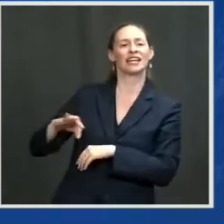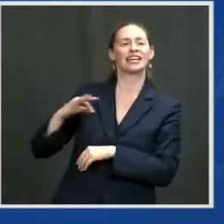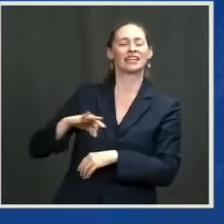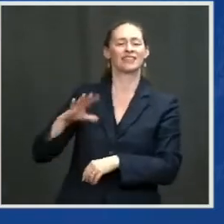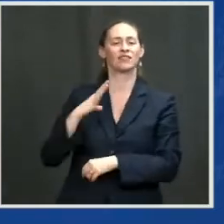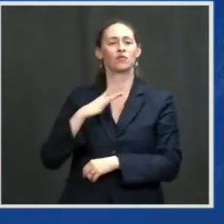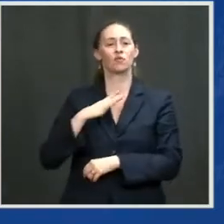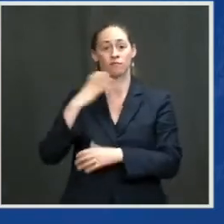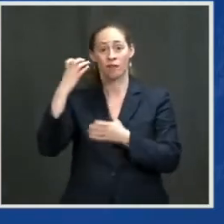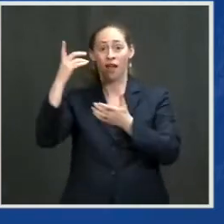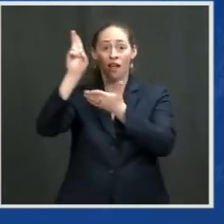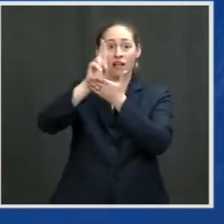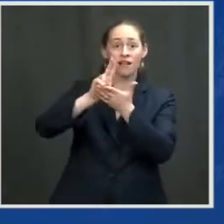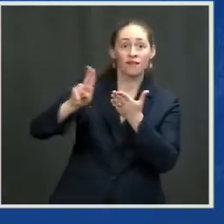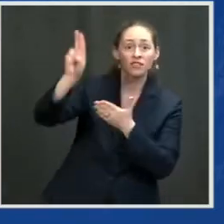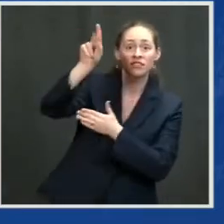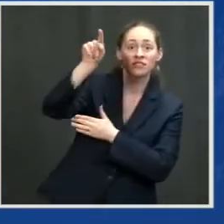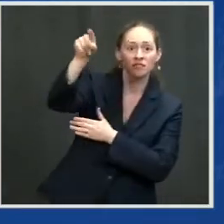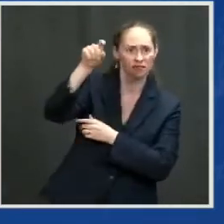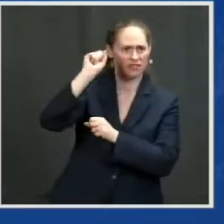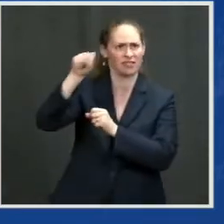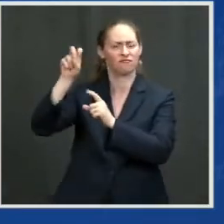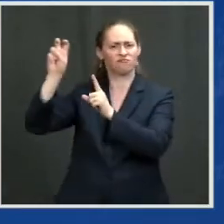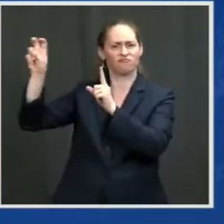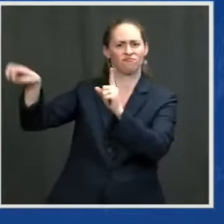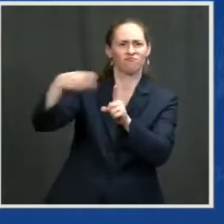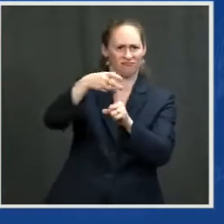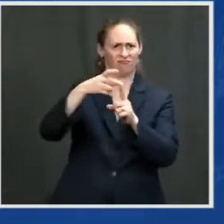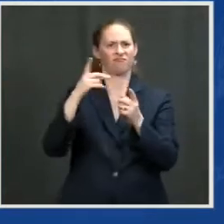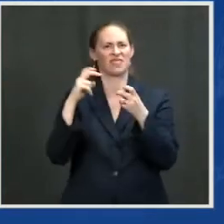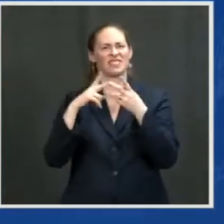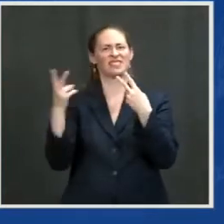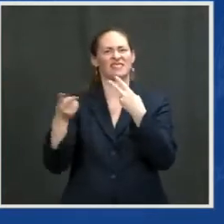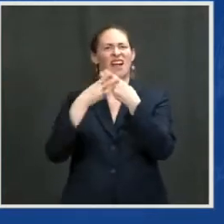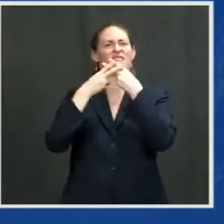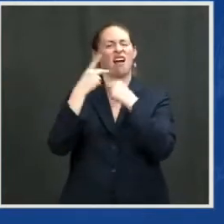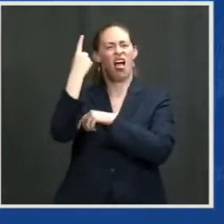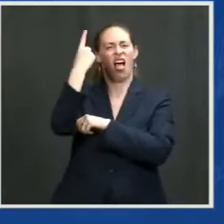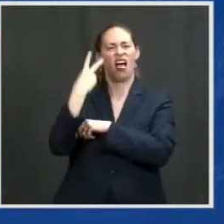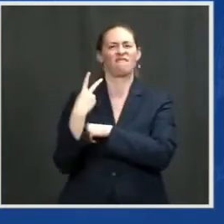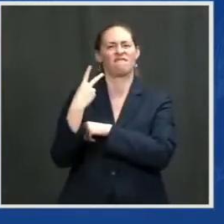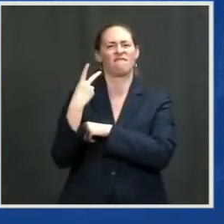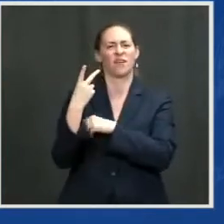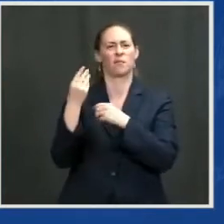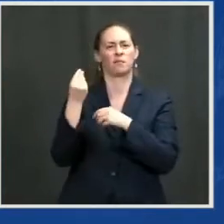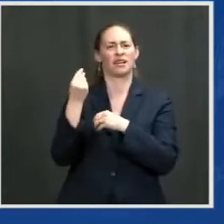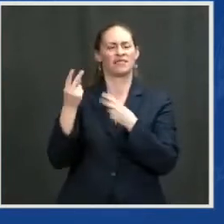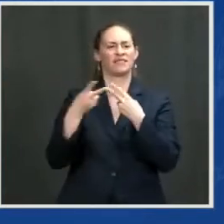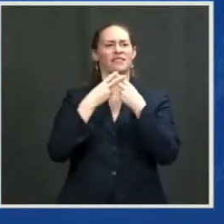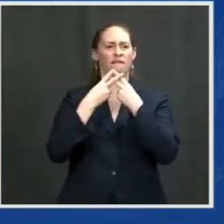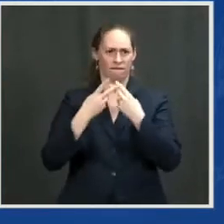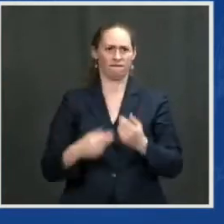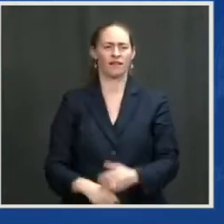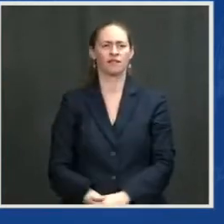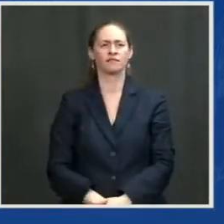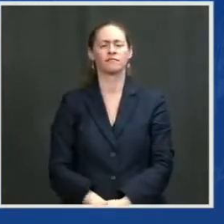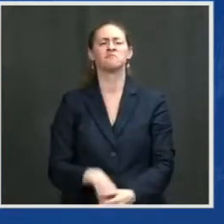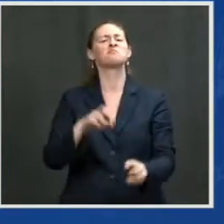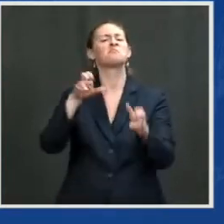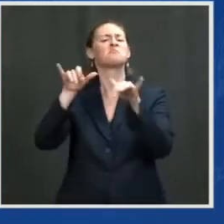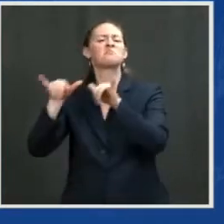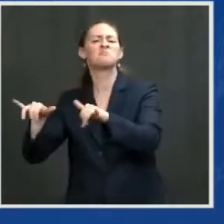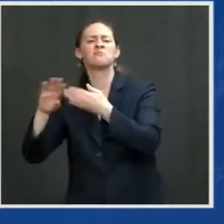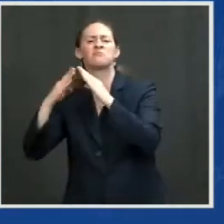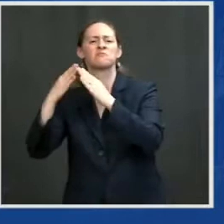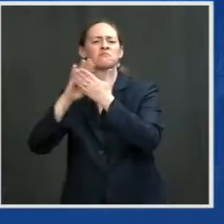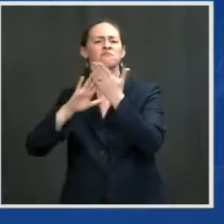for half the cost. And/or you get the 2-year degree, and you're able to do what you needed to do. It's estimated to increase the average income by